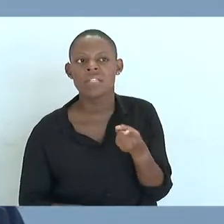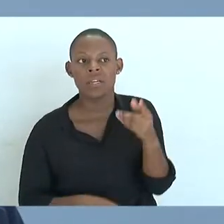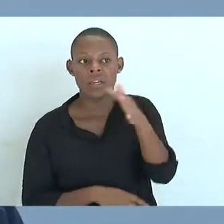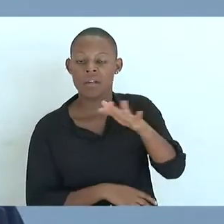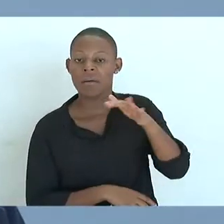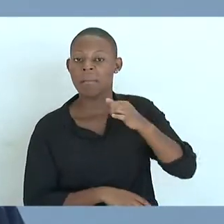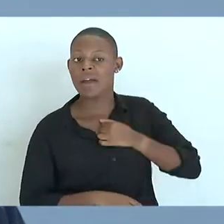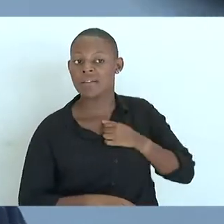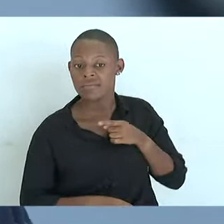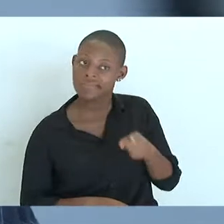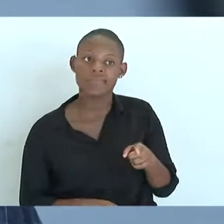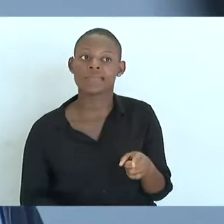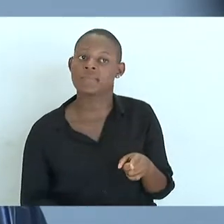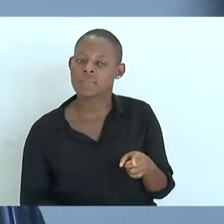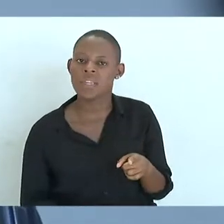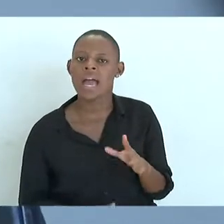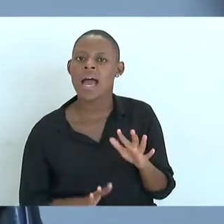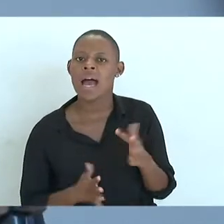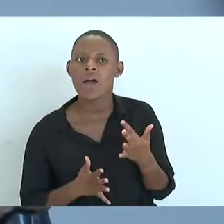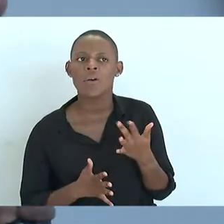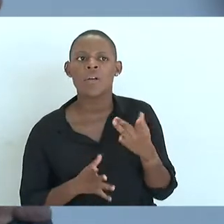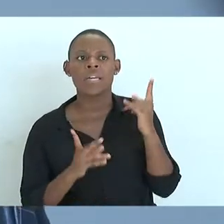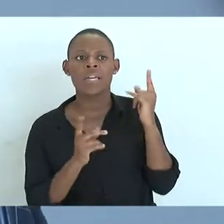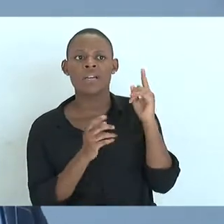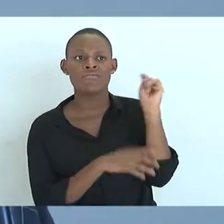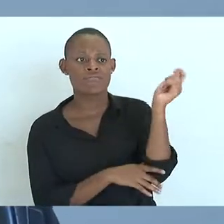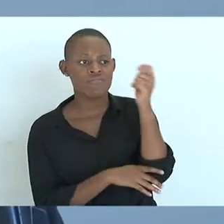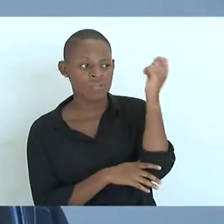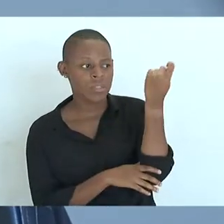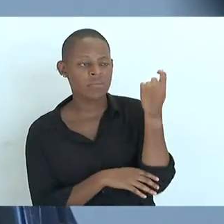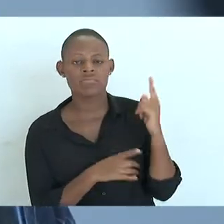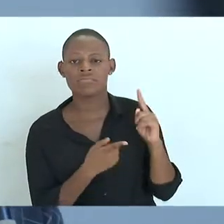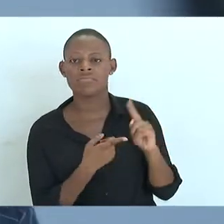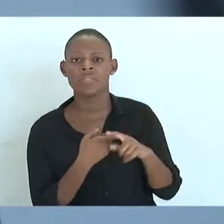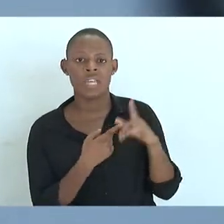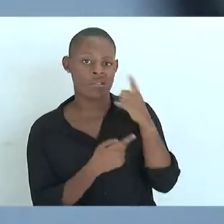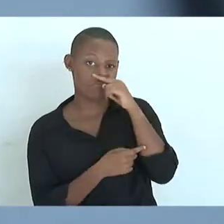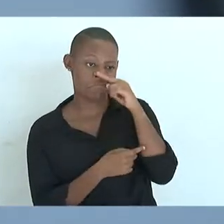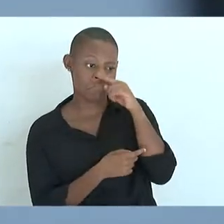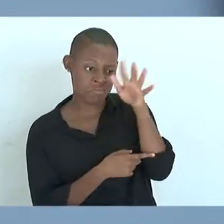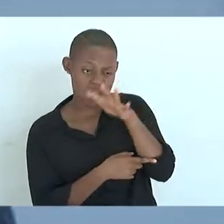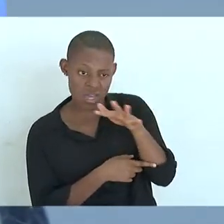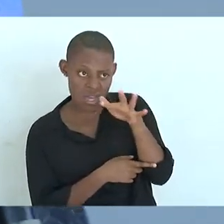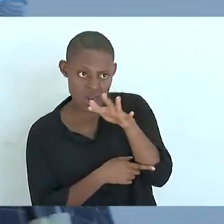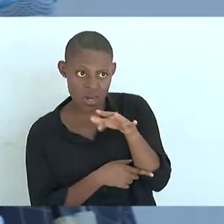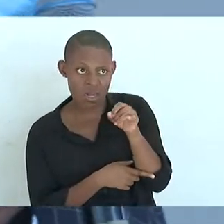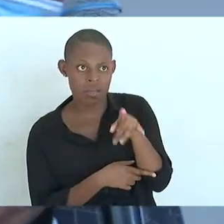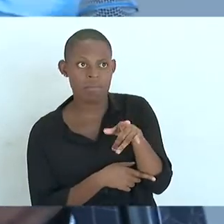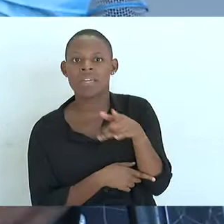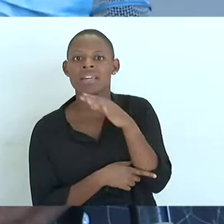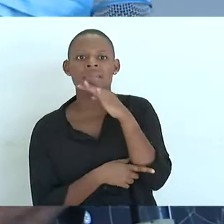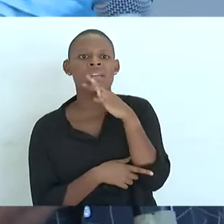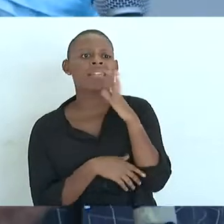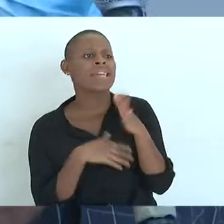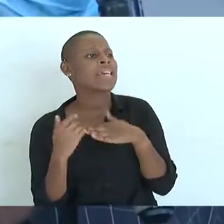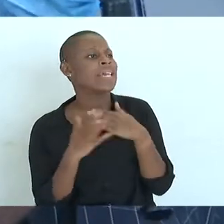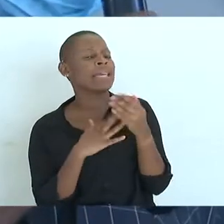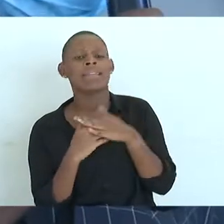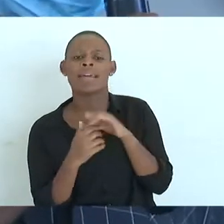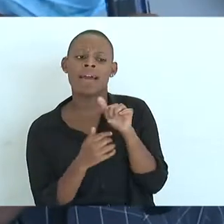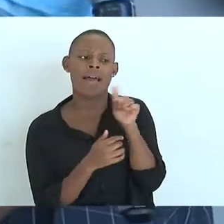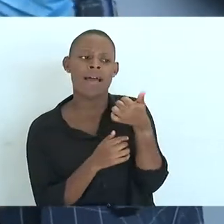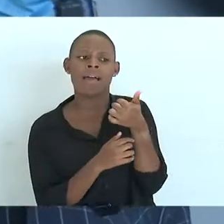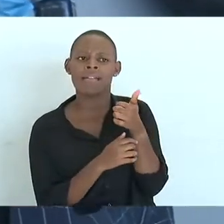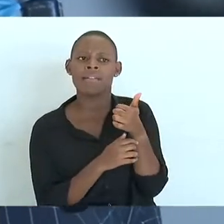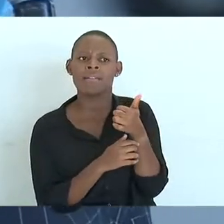land, urban and rural areas, meaning that any other individual claim or any